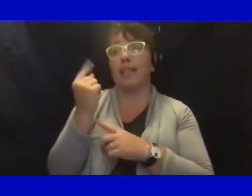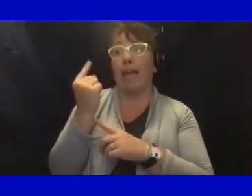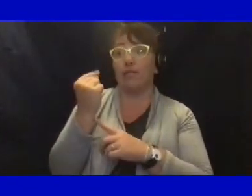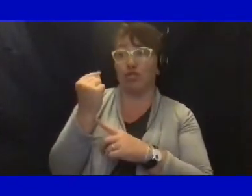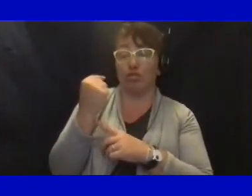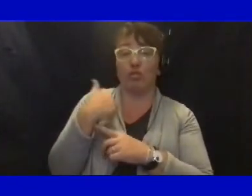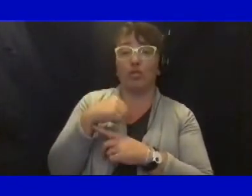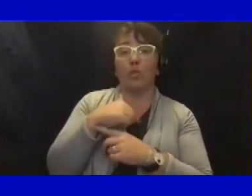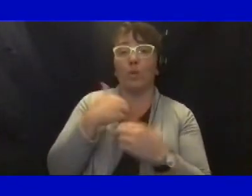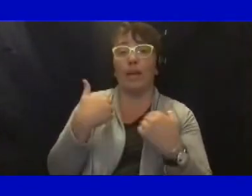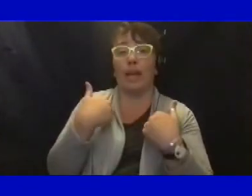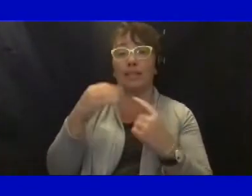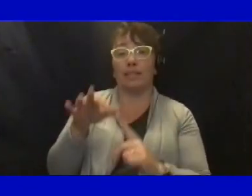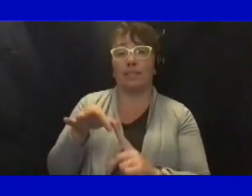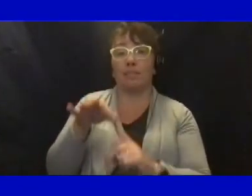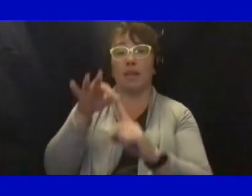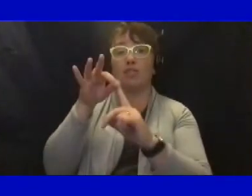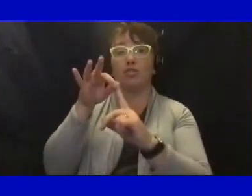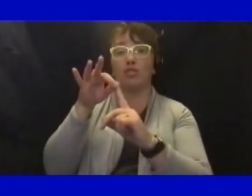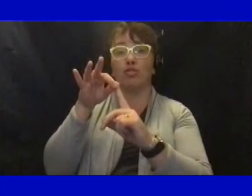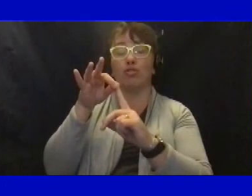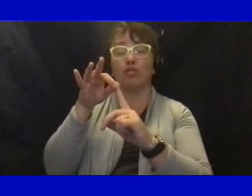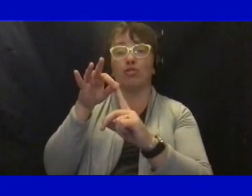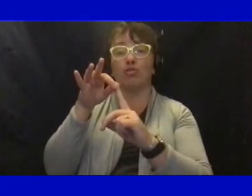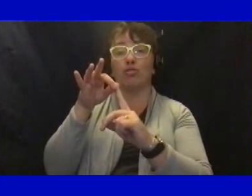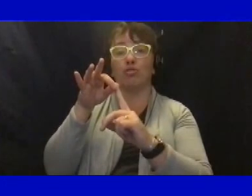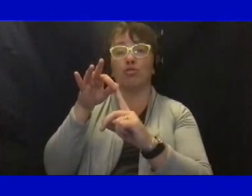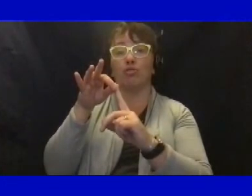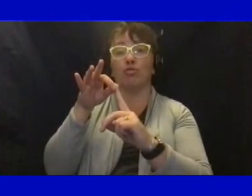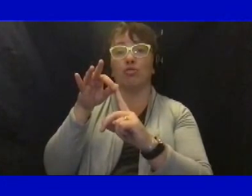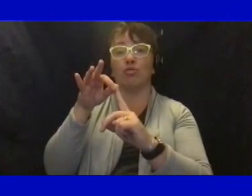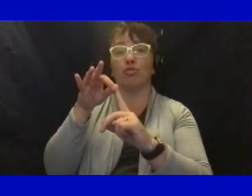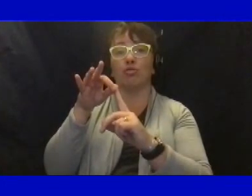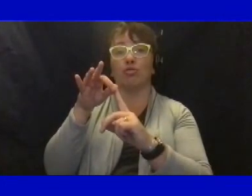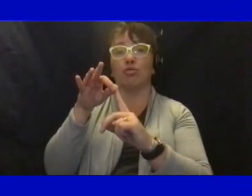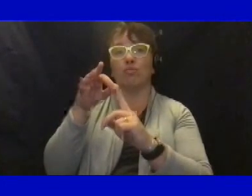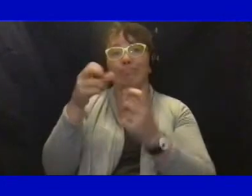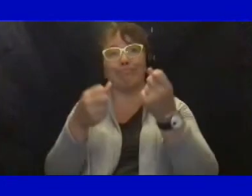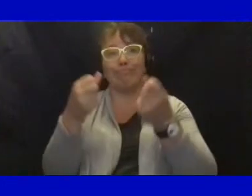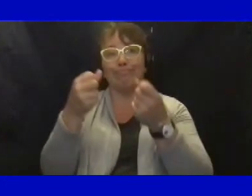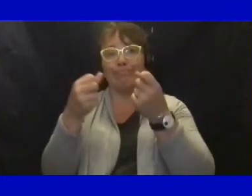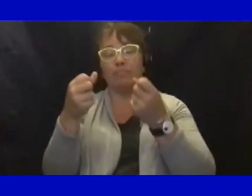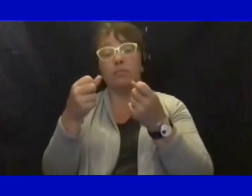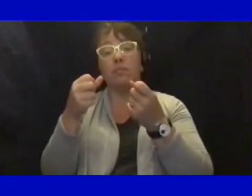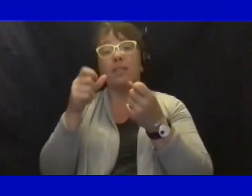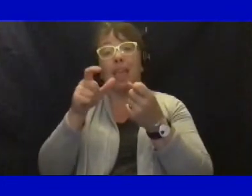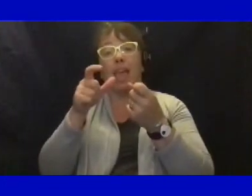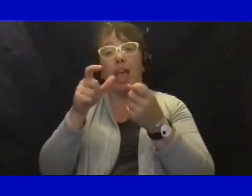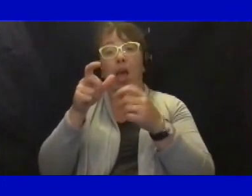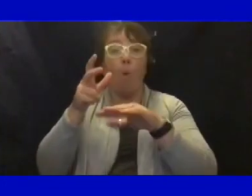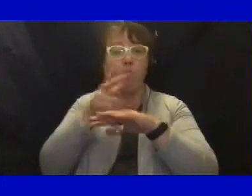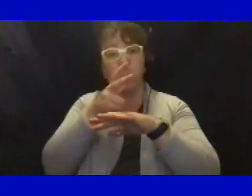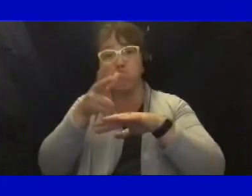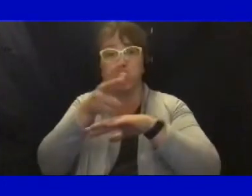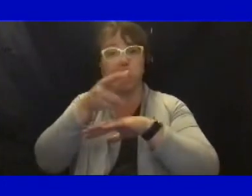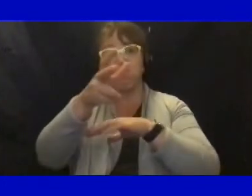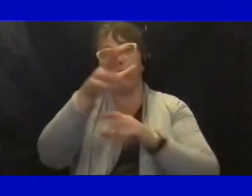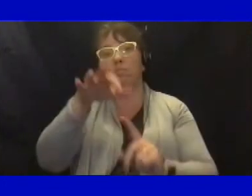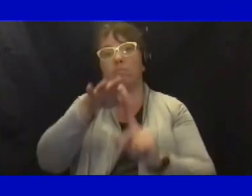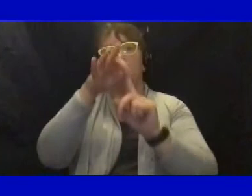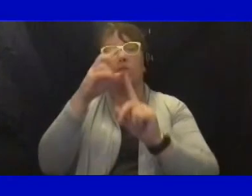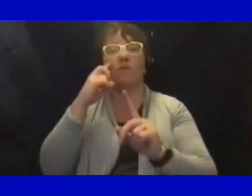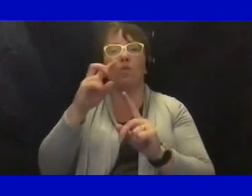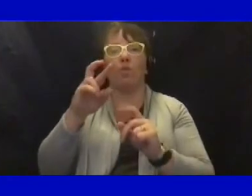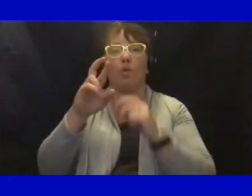specialized vehicles from the National Guard that will cross over, are specially designed for river crossings.